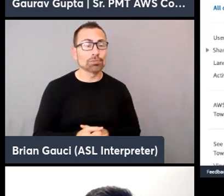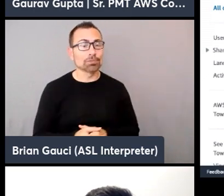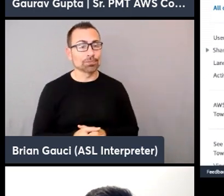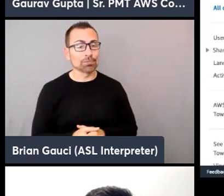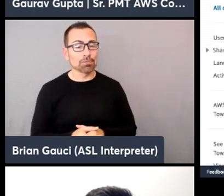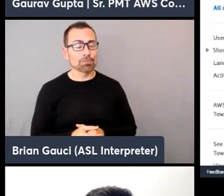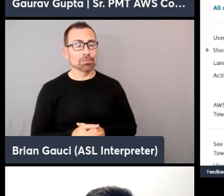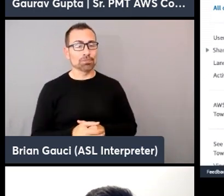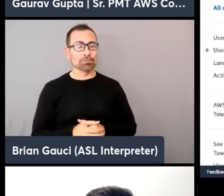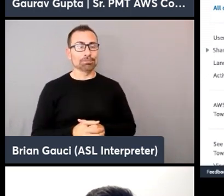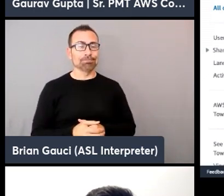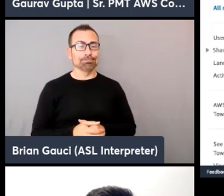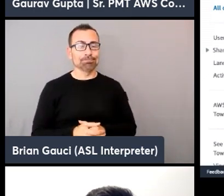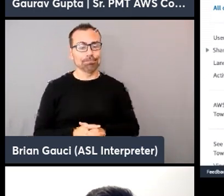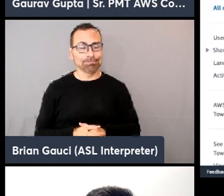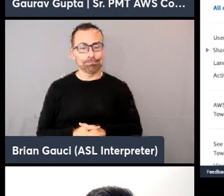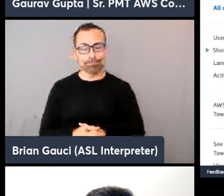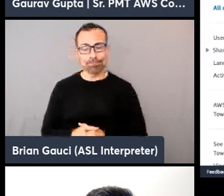both features